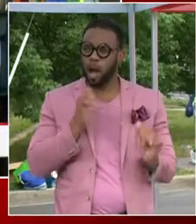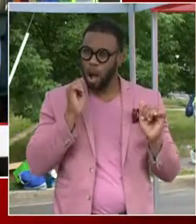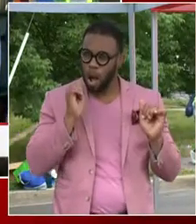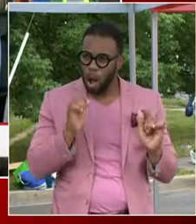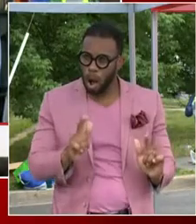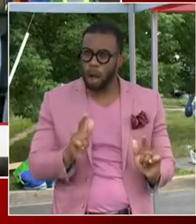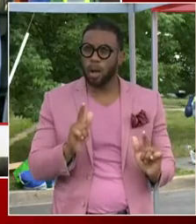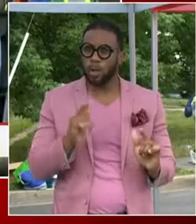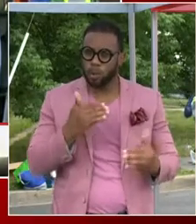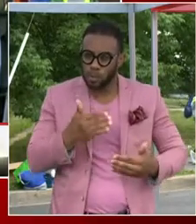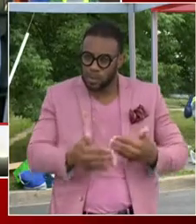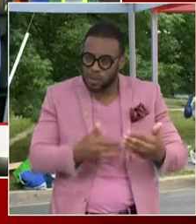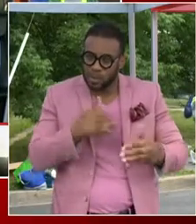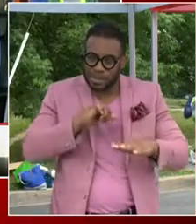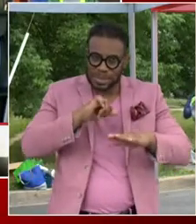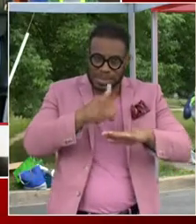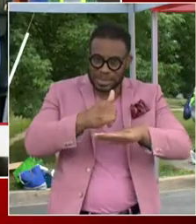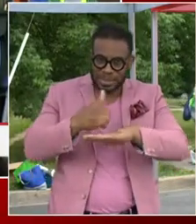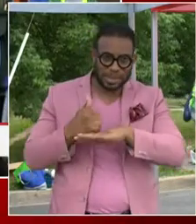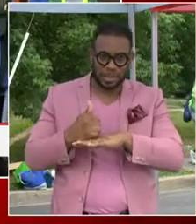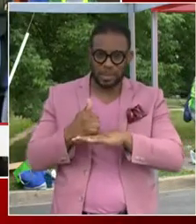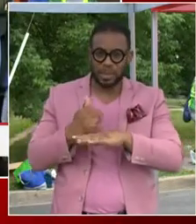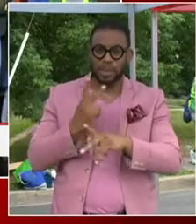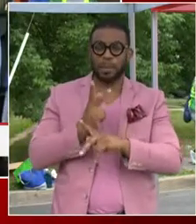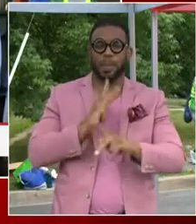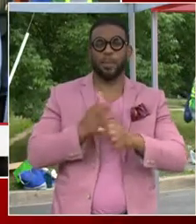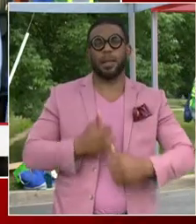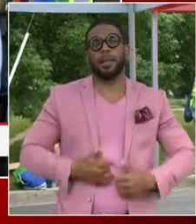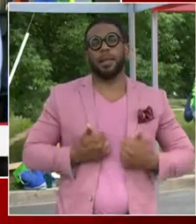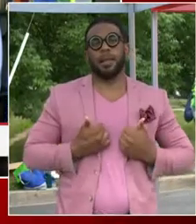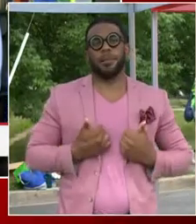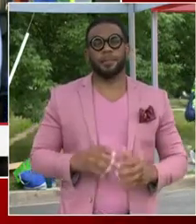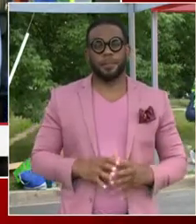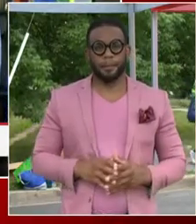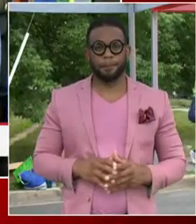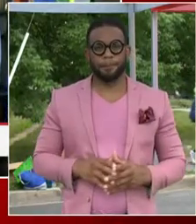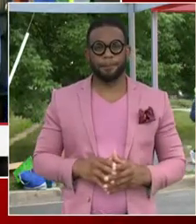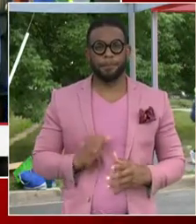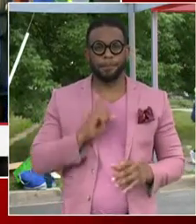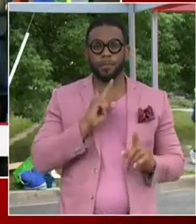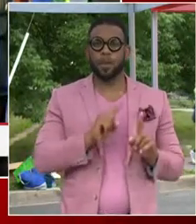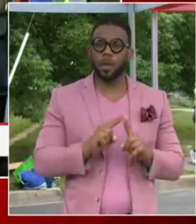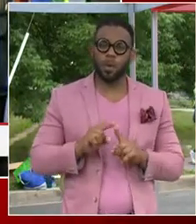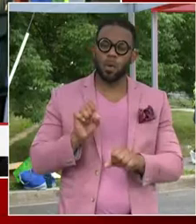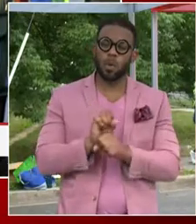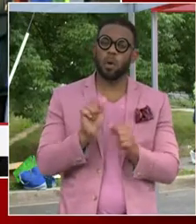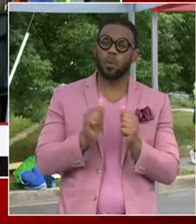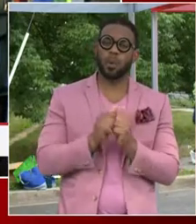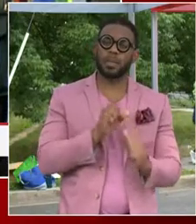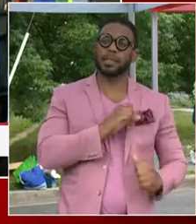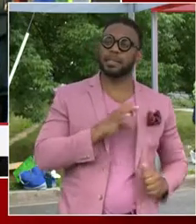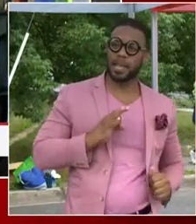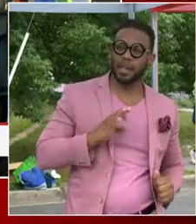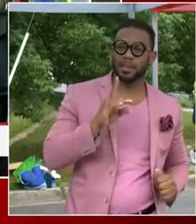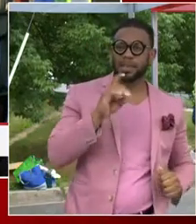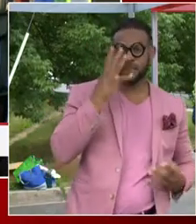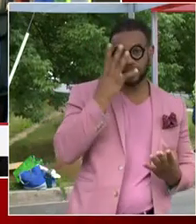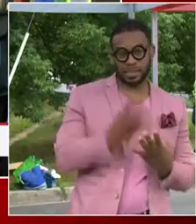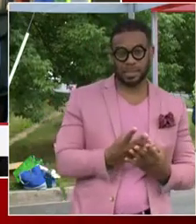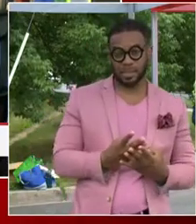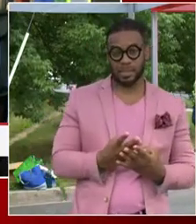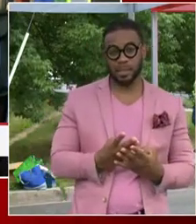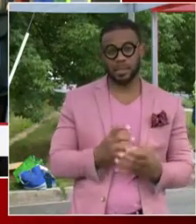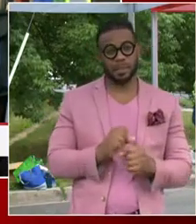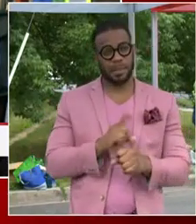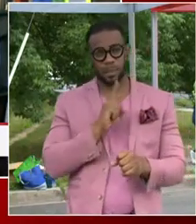the procedures that we put in place kept people alive. We are also working with our staff at DC Jail